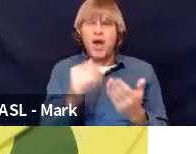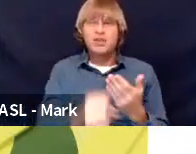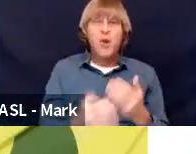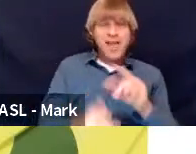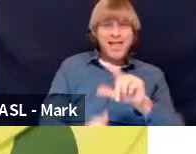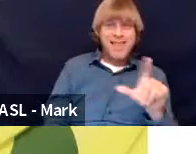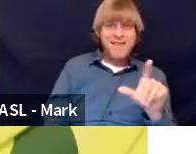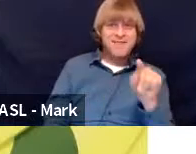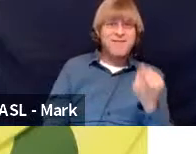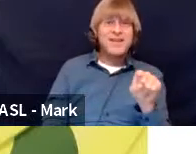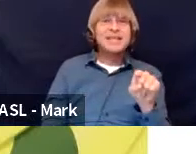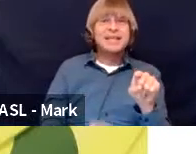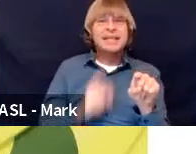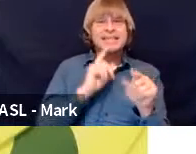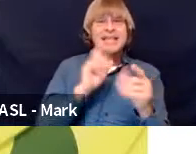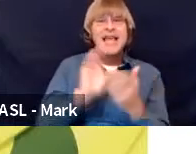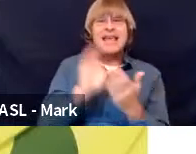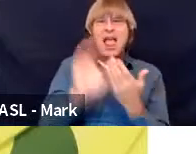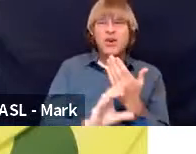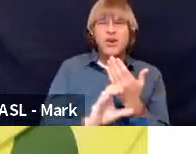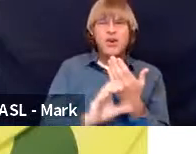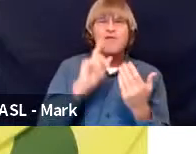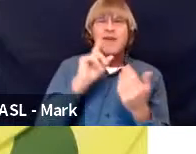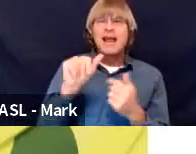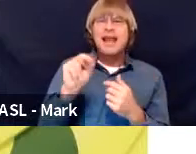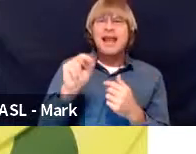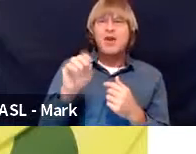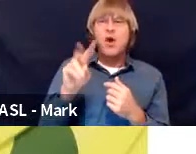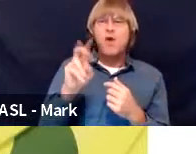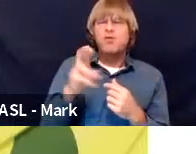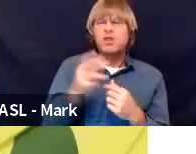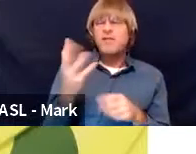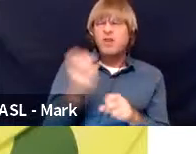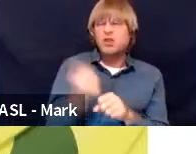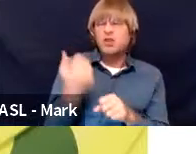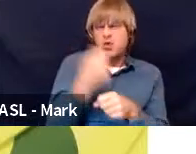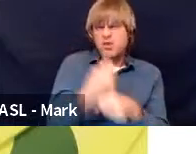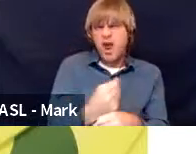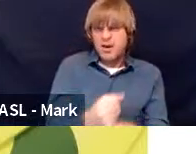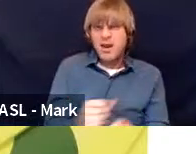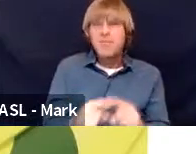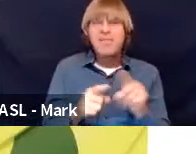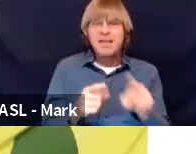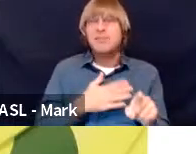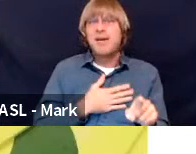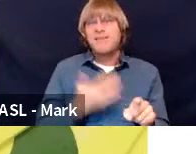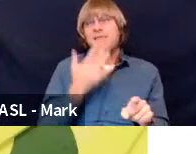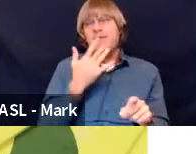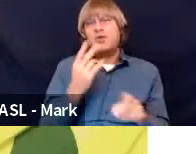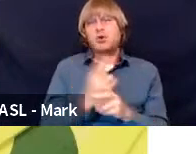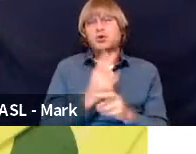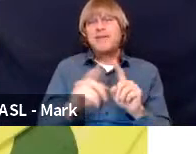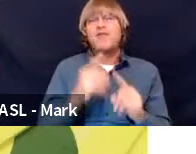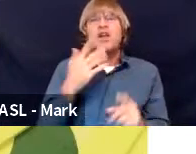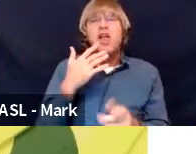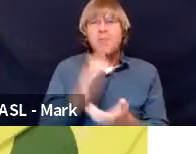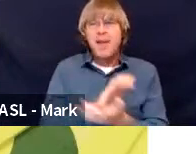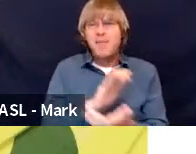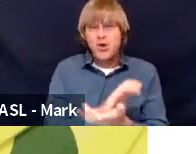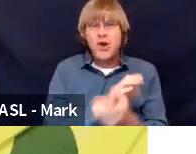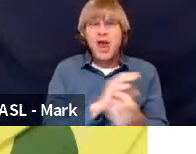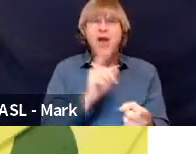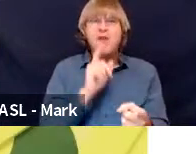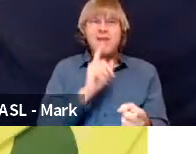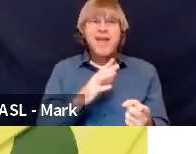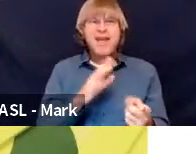the left is a calendar for Land Rover done a few years ago, but honestly, it is one of my favorite uses of colored paper in a